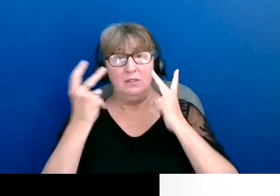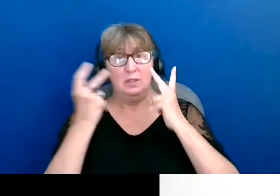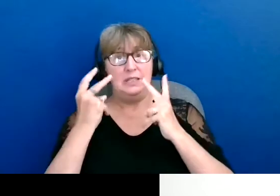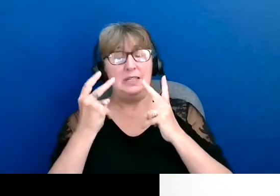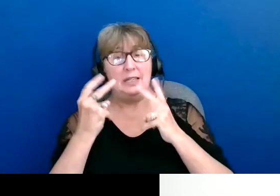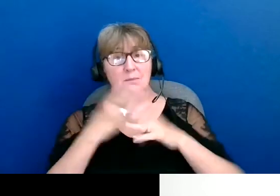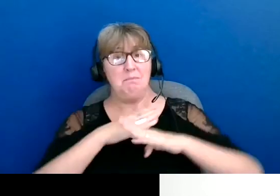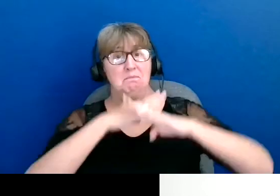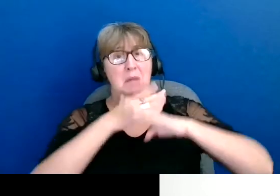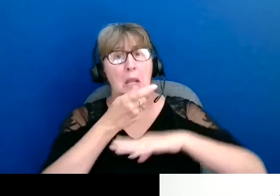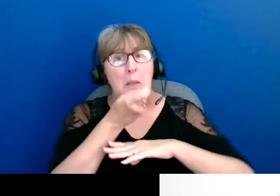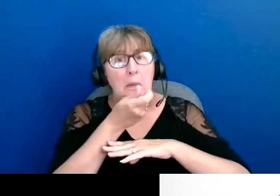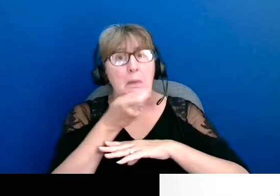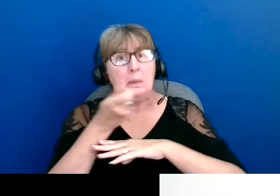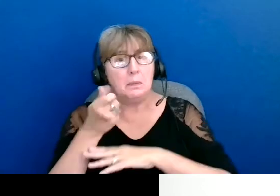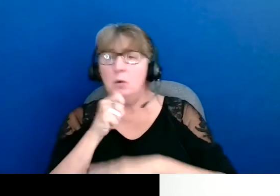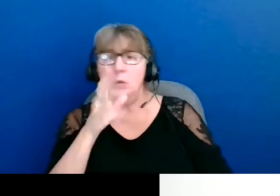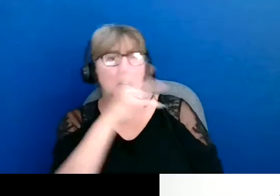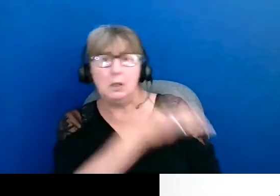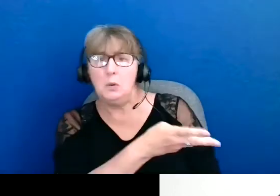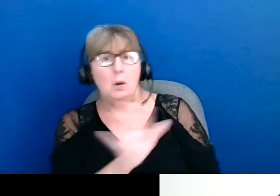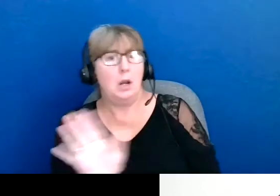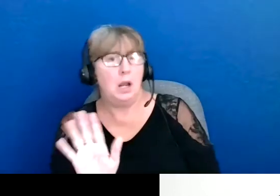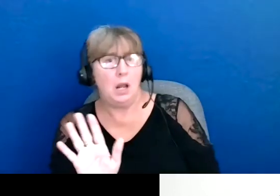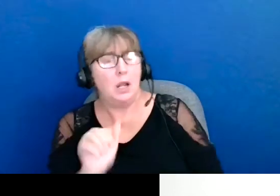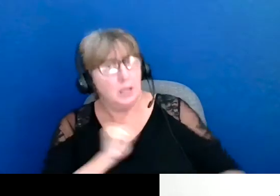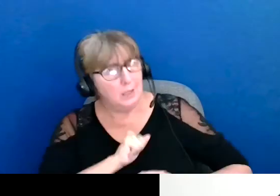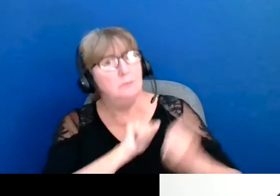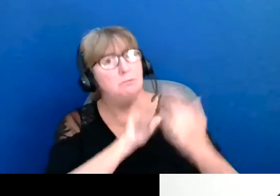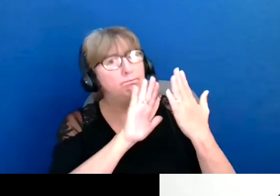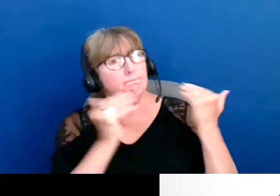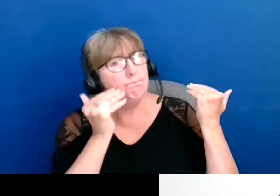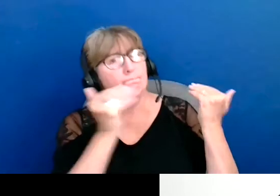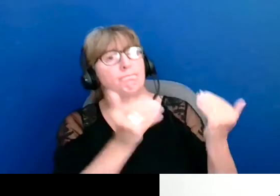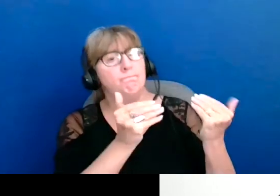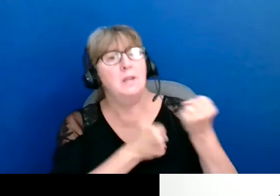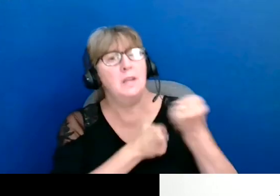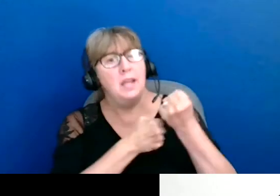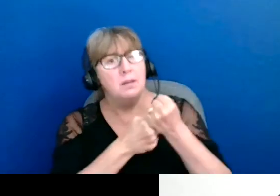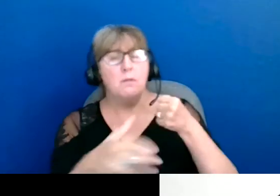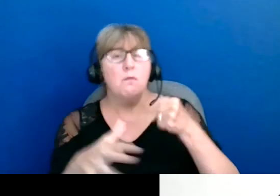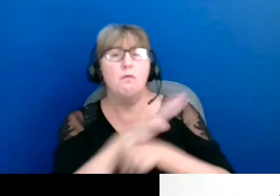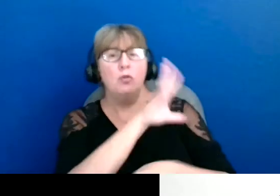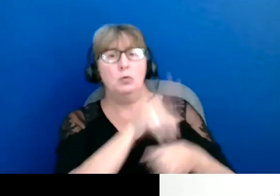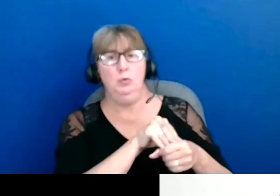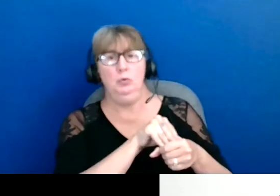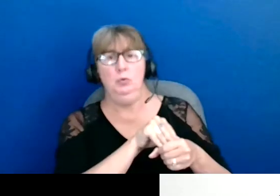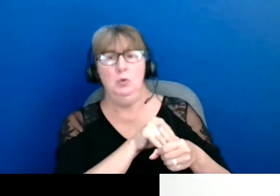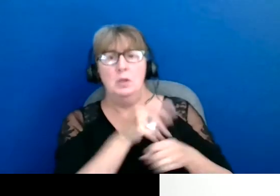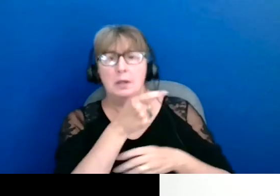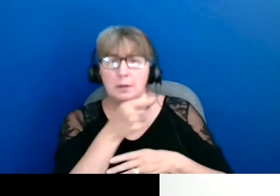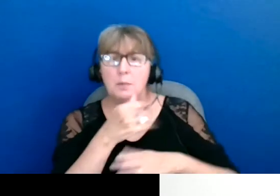community, don't ignore them, address them, advocate for full inclusion. Those small barriers